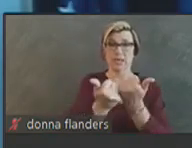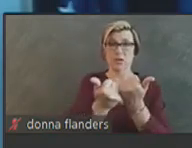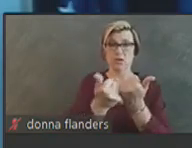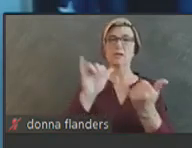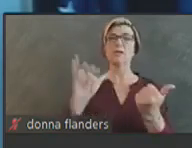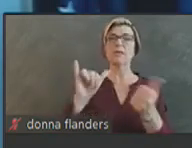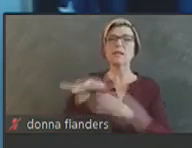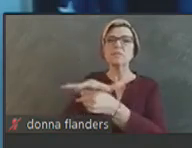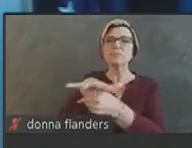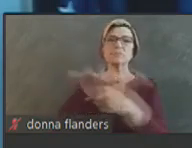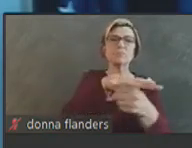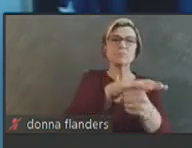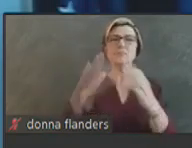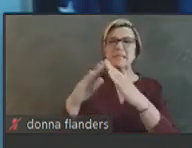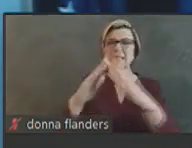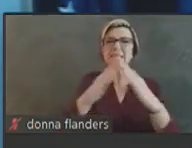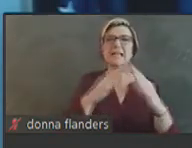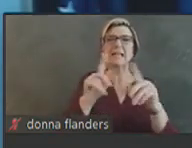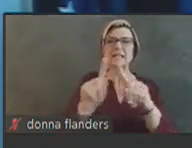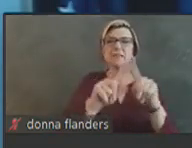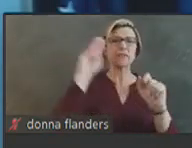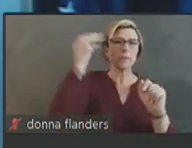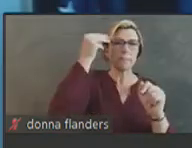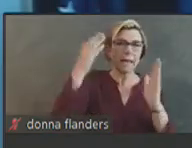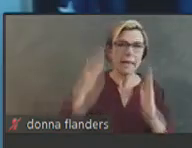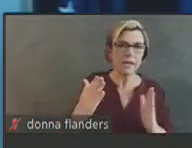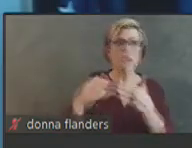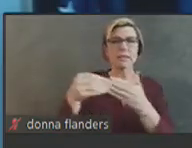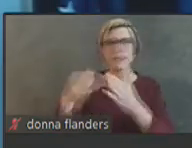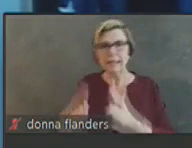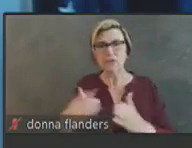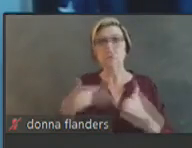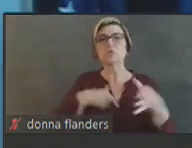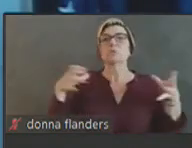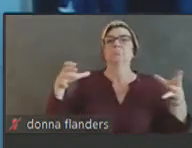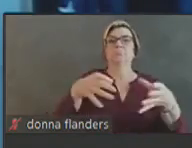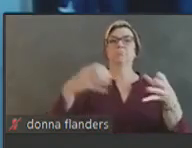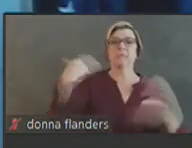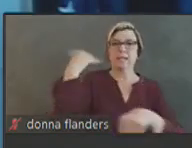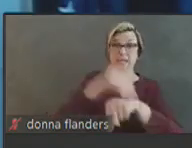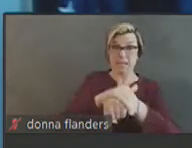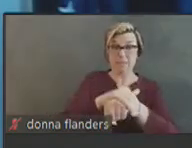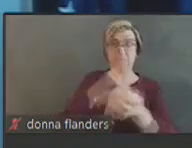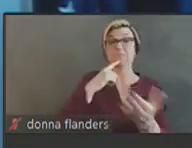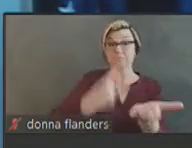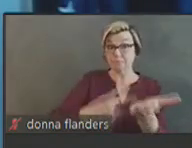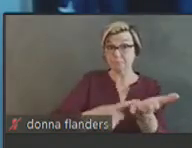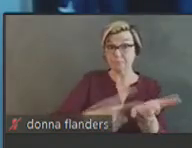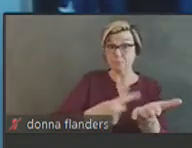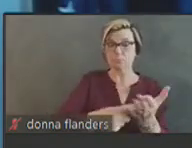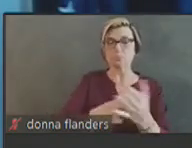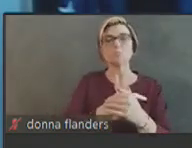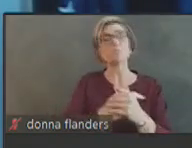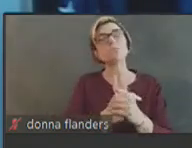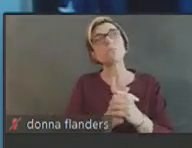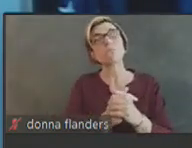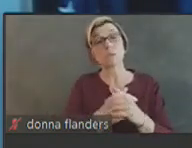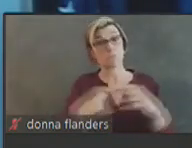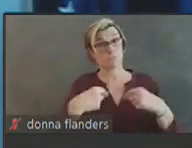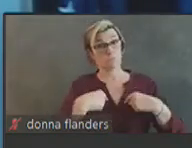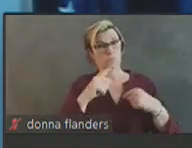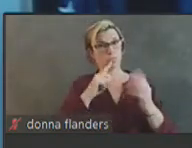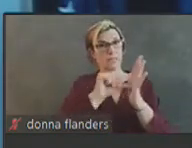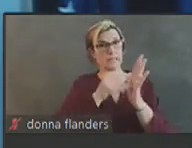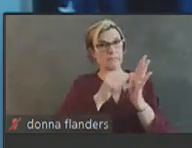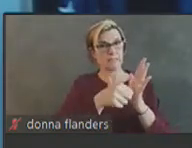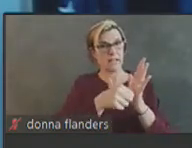our municipal leaders. But one of the things that came out of that discussion and that I emphasized